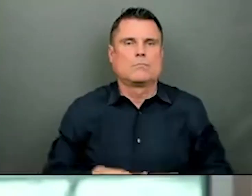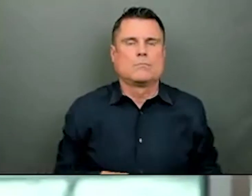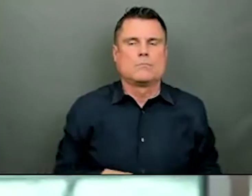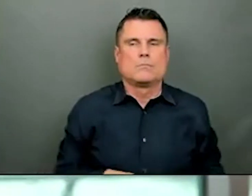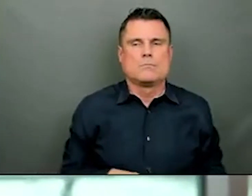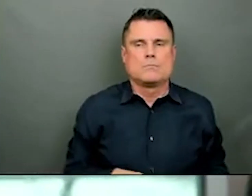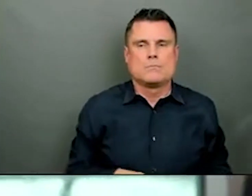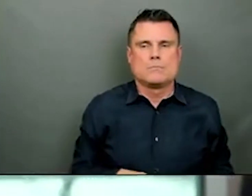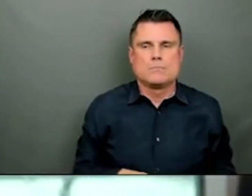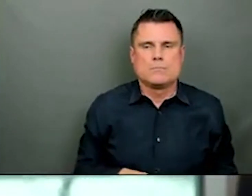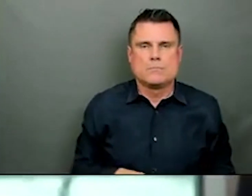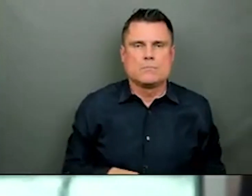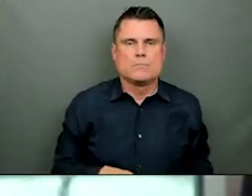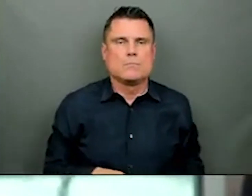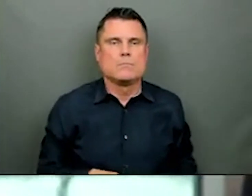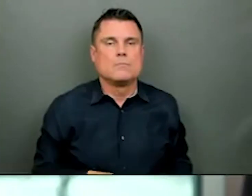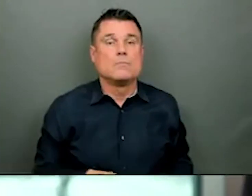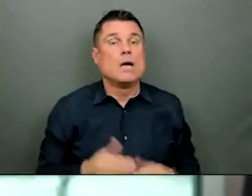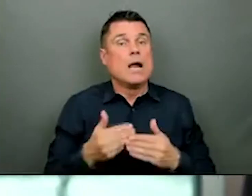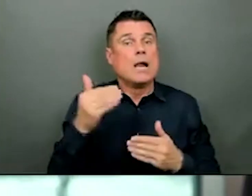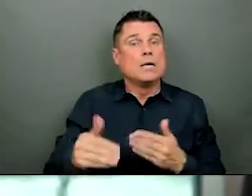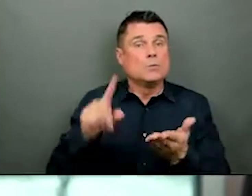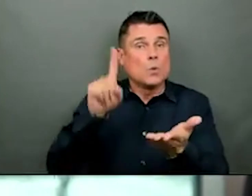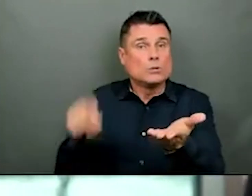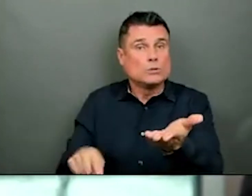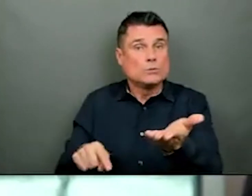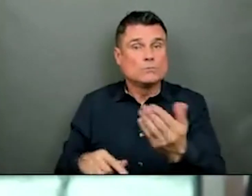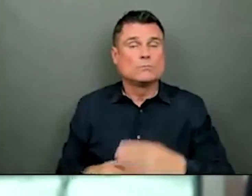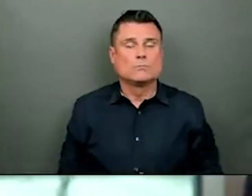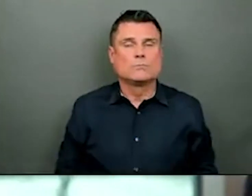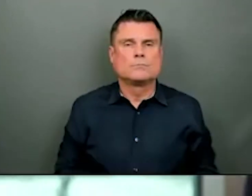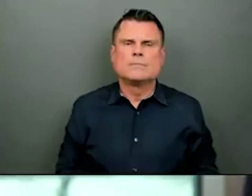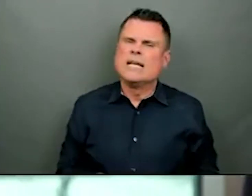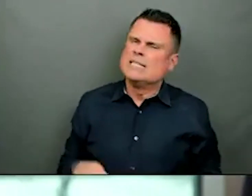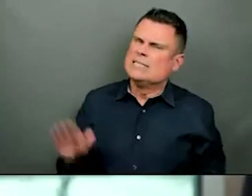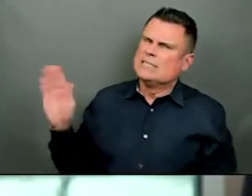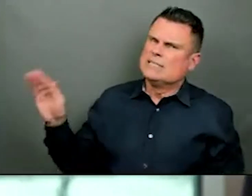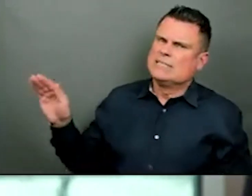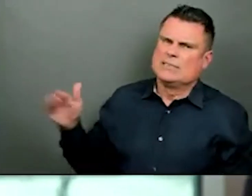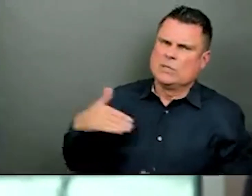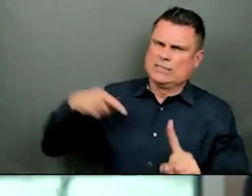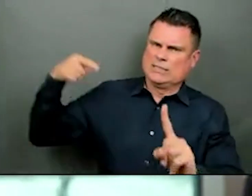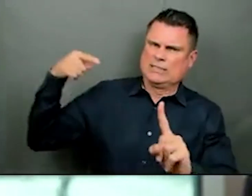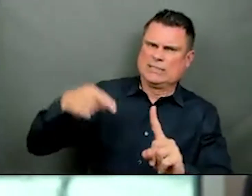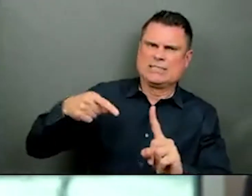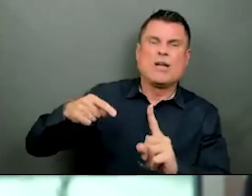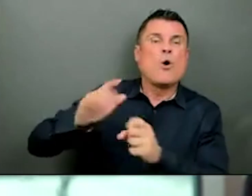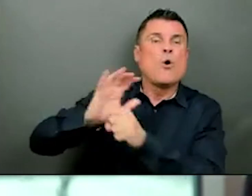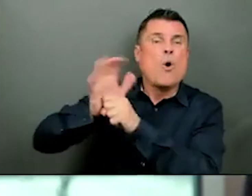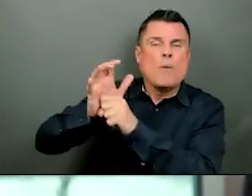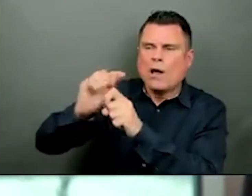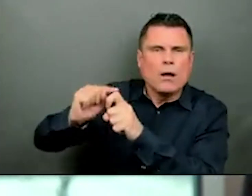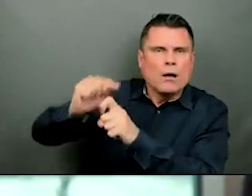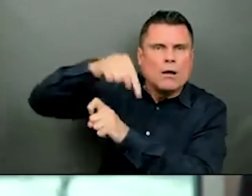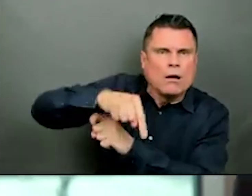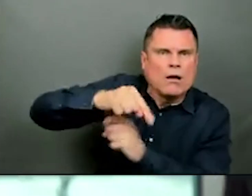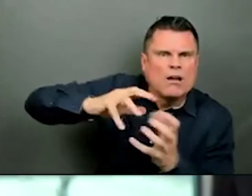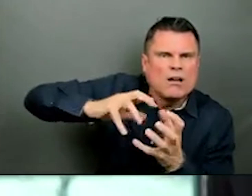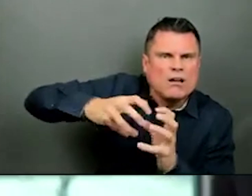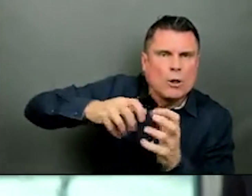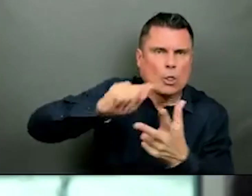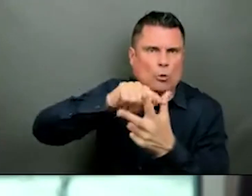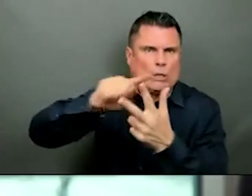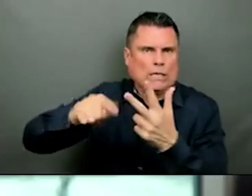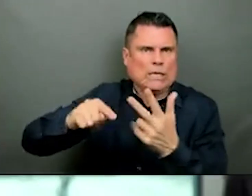climb. Why are we not doing anything specifically to address variant spread?